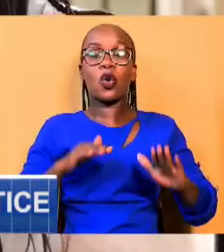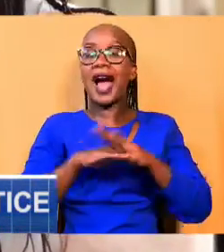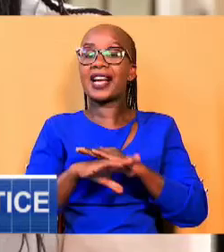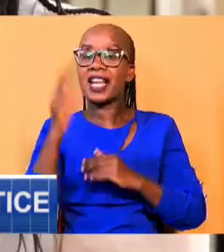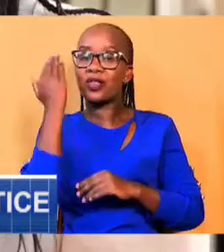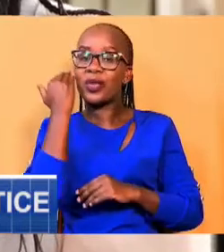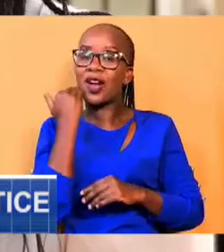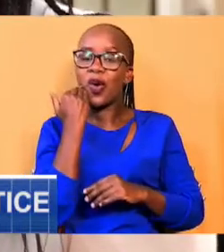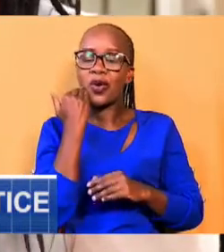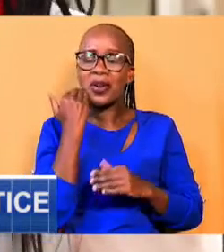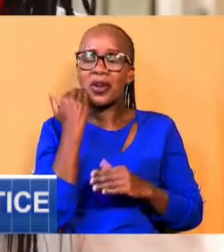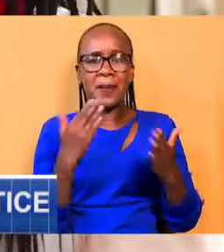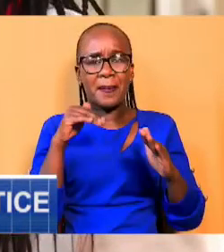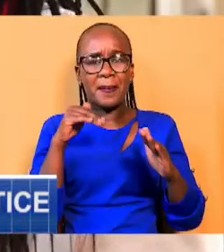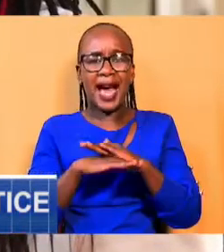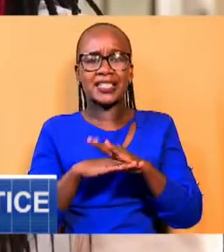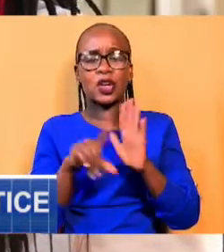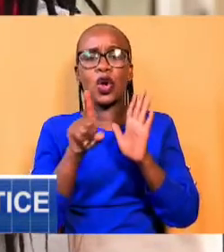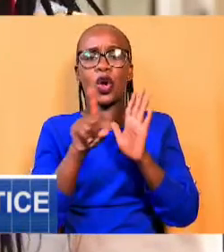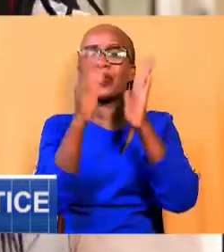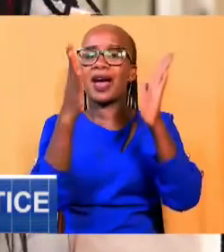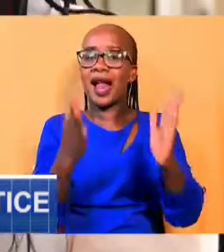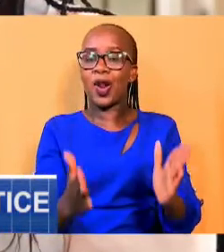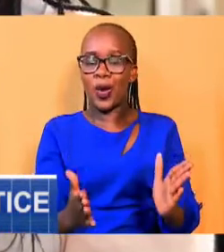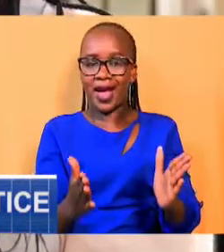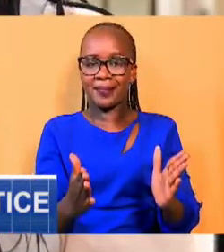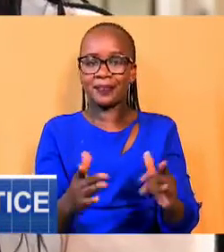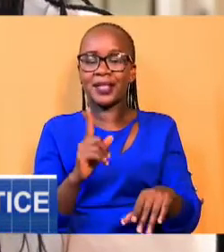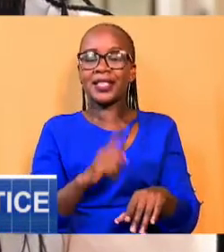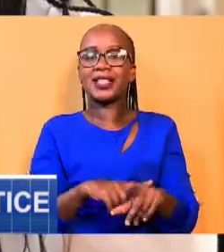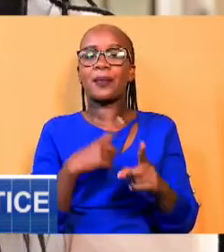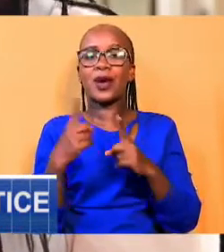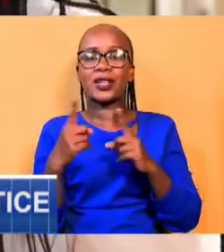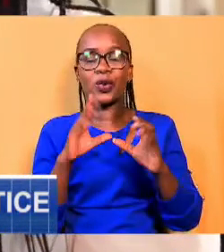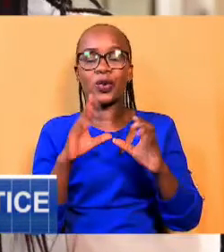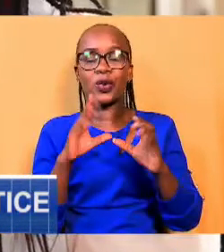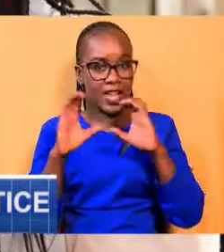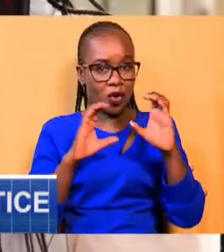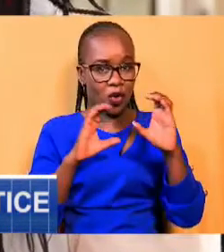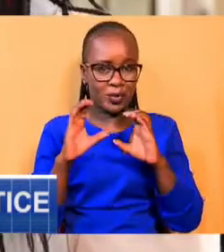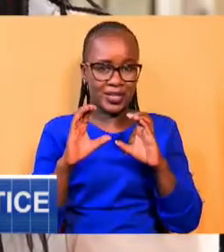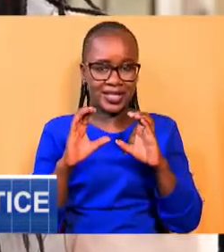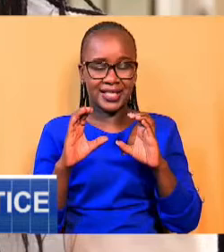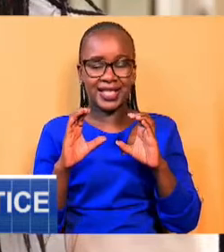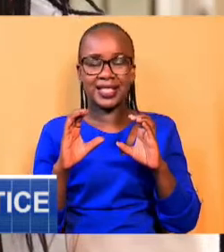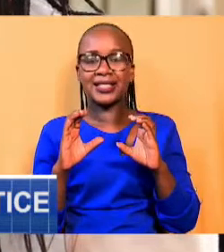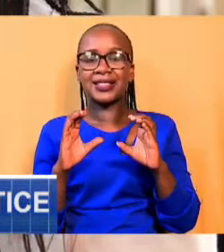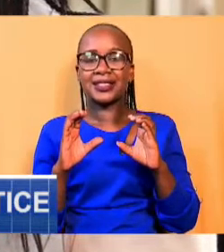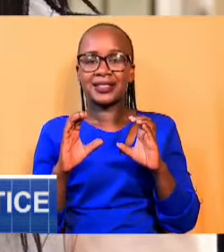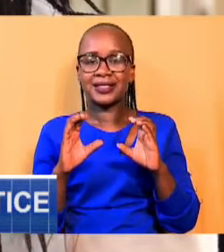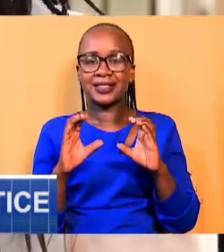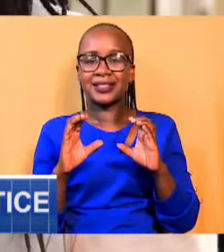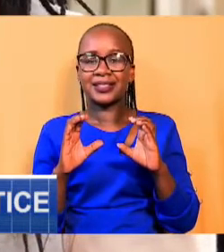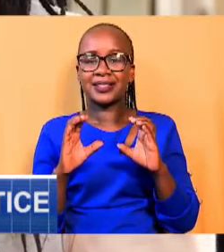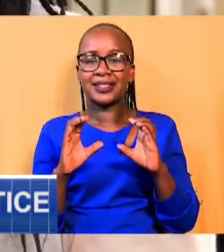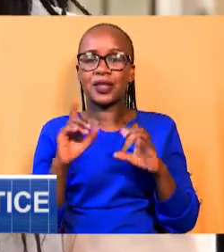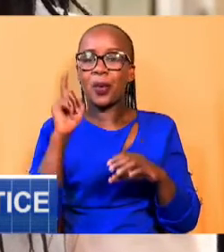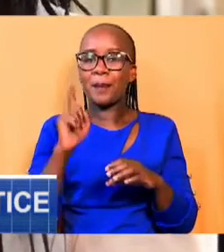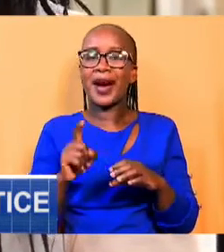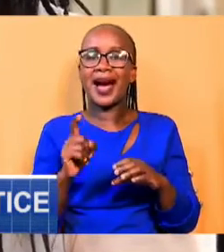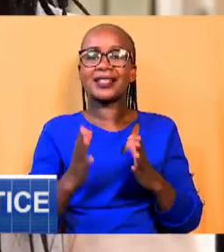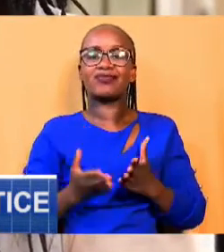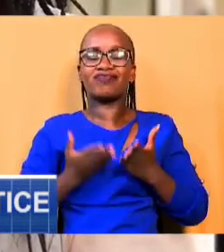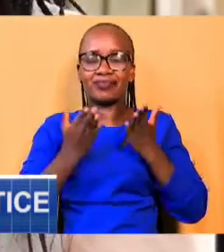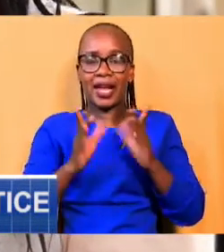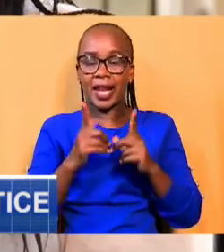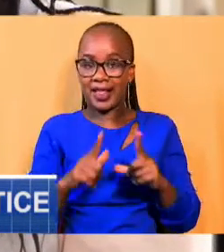court, barriers like access to a lawyer. And when you talk about communication, I have to largely stress the issue